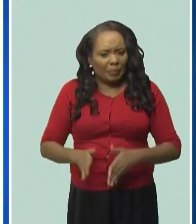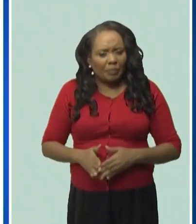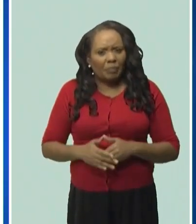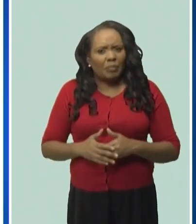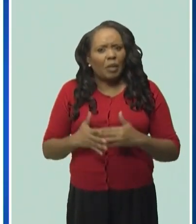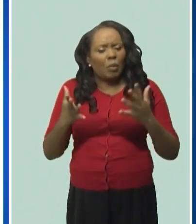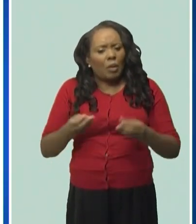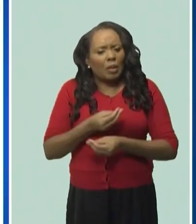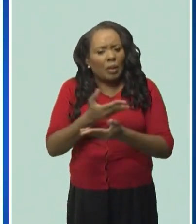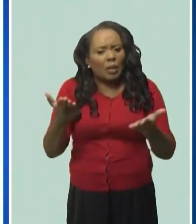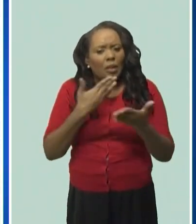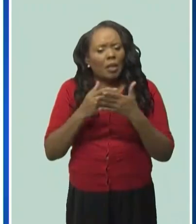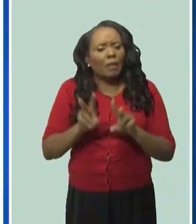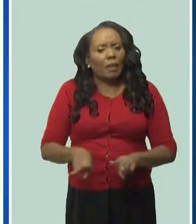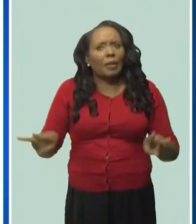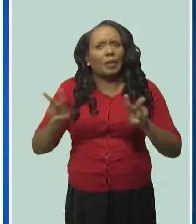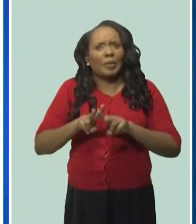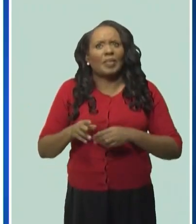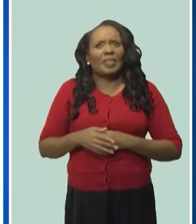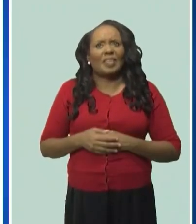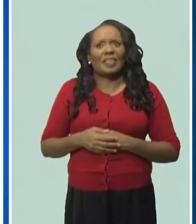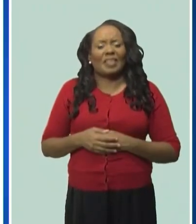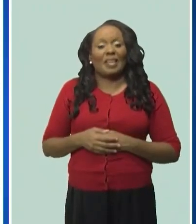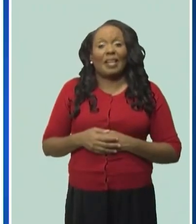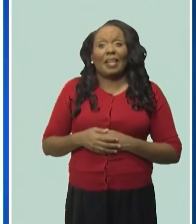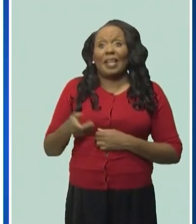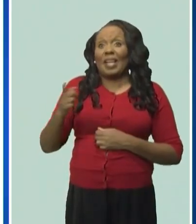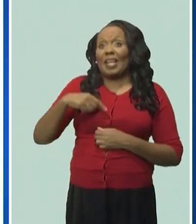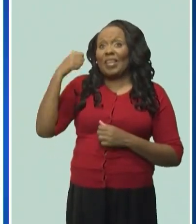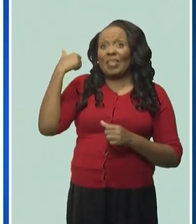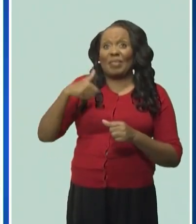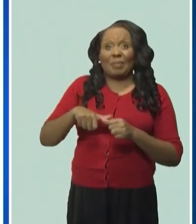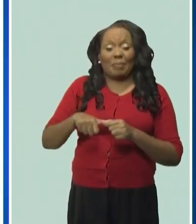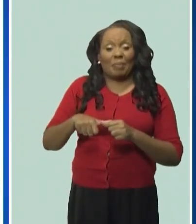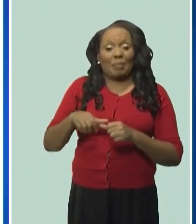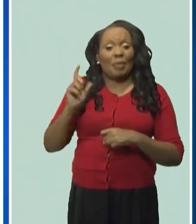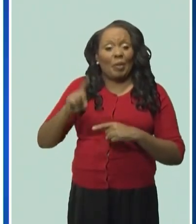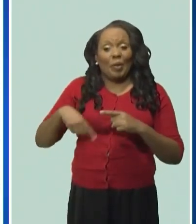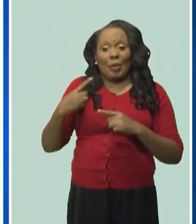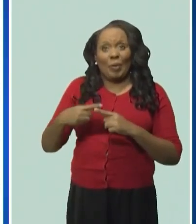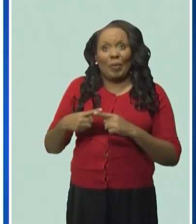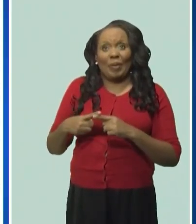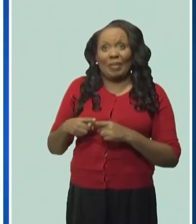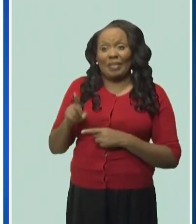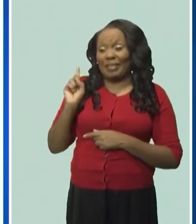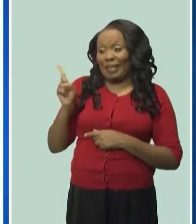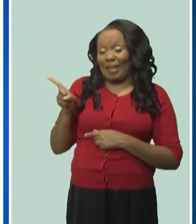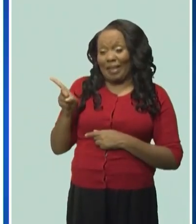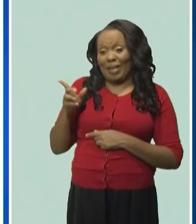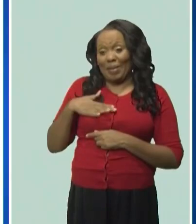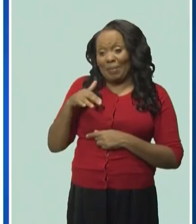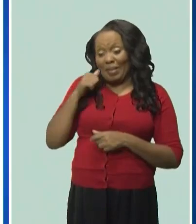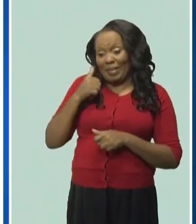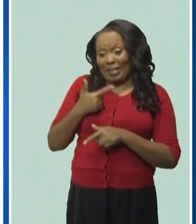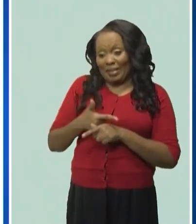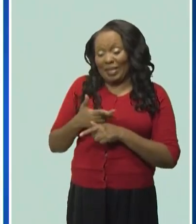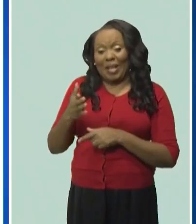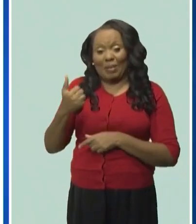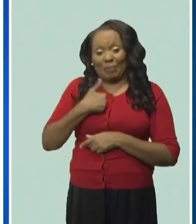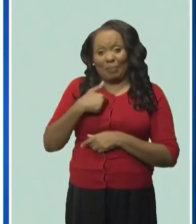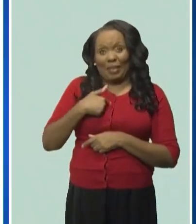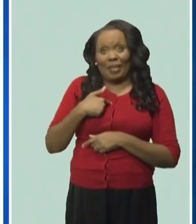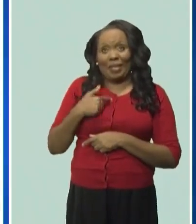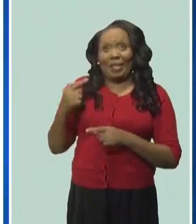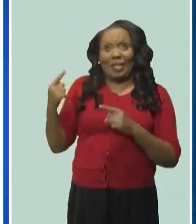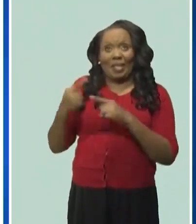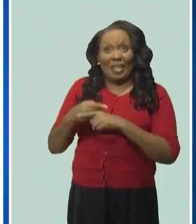younger generations. I can remember very well when there was a disagreement between this particular sister and myself. If there